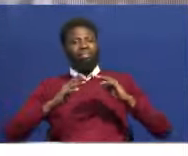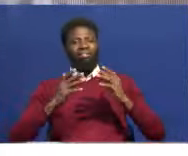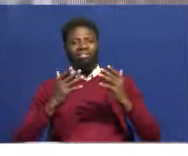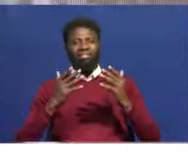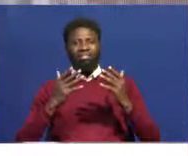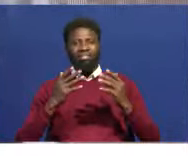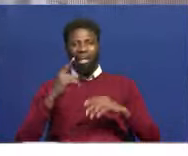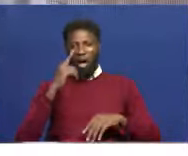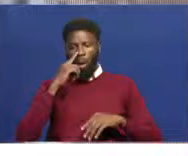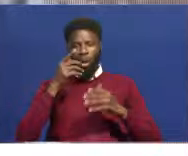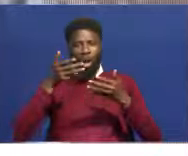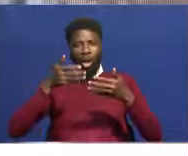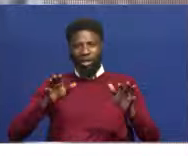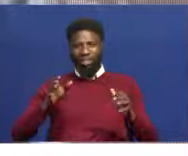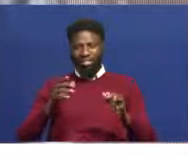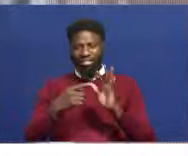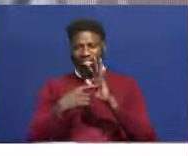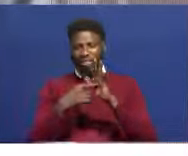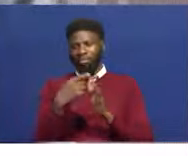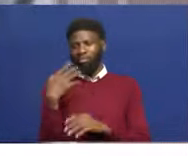Our country is suffering